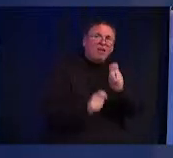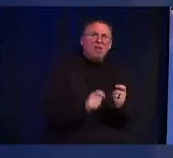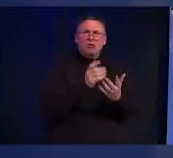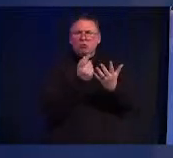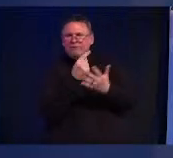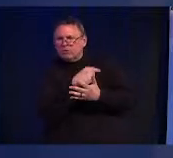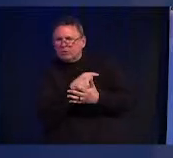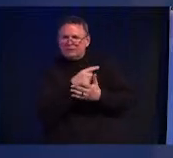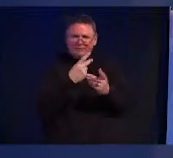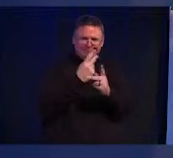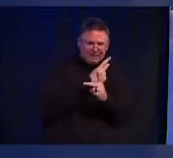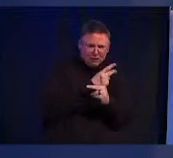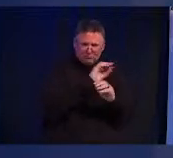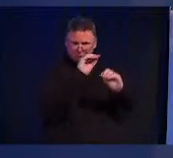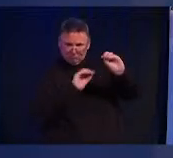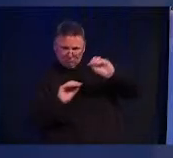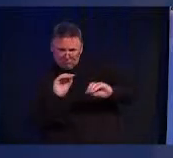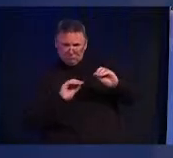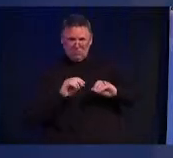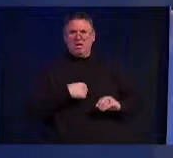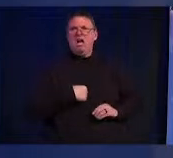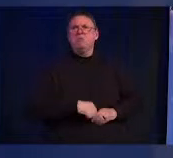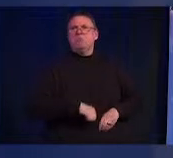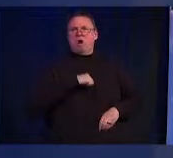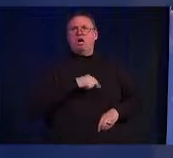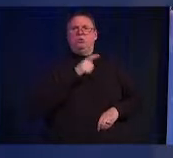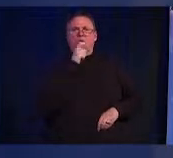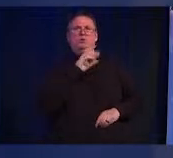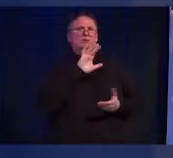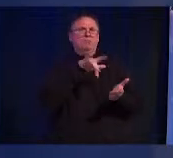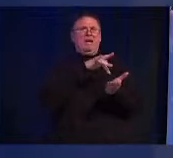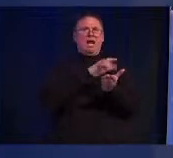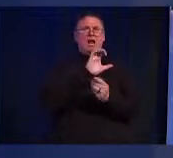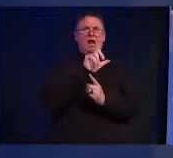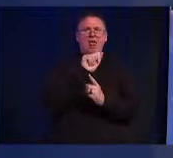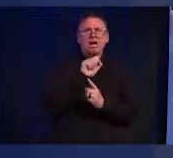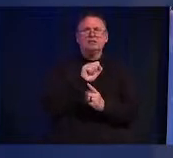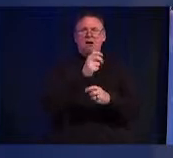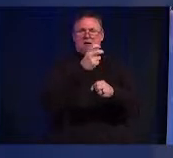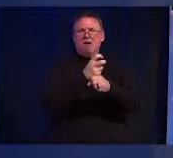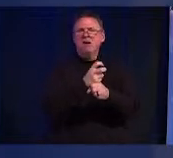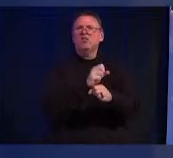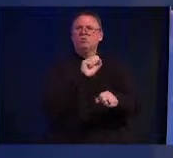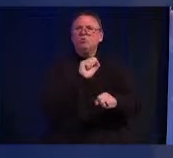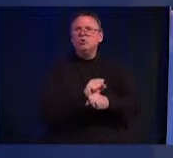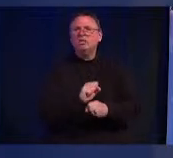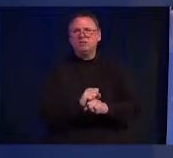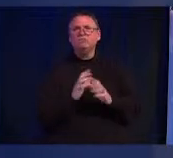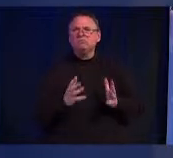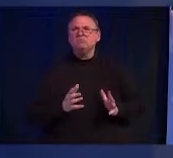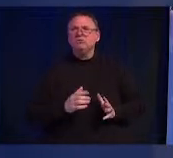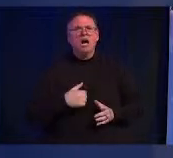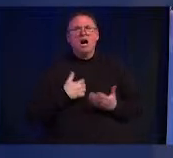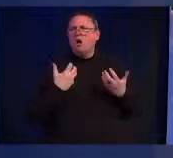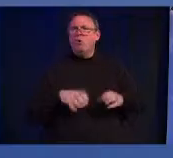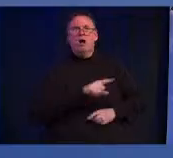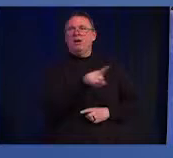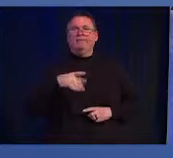we need to have, but I am proud of those who are middle class, hardworking individuals, and I don't want them to have barriers ahead of